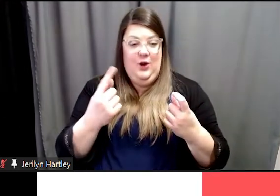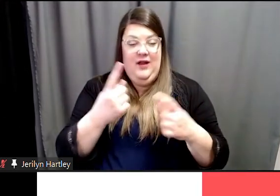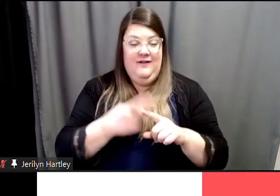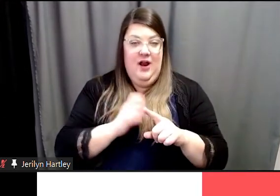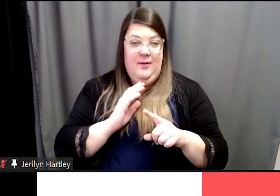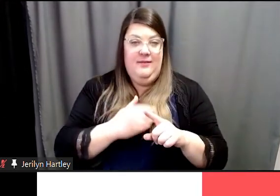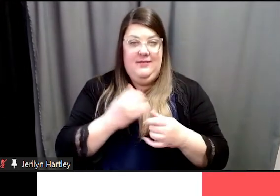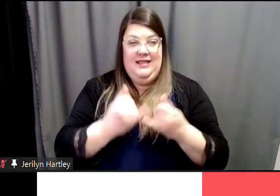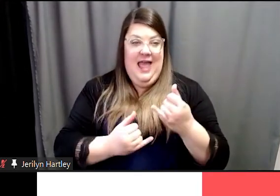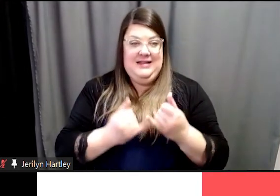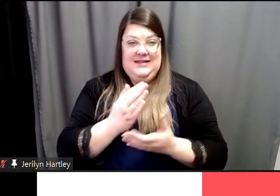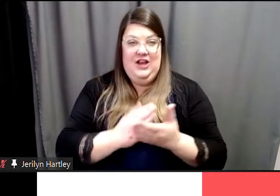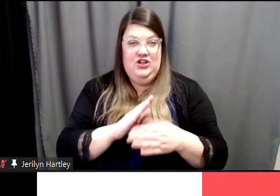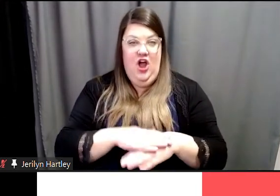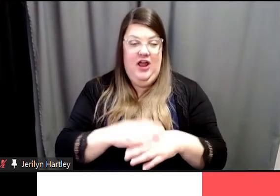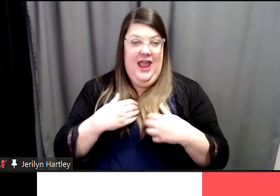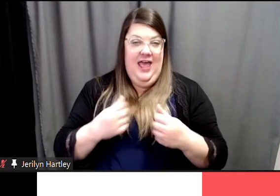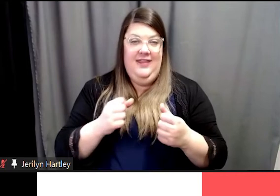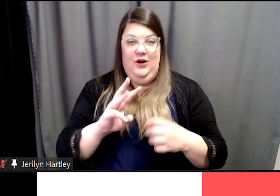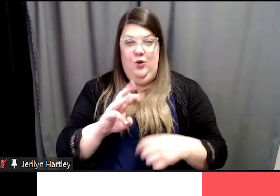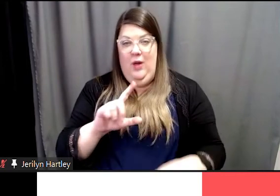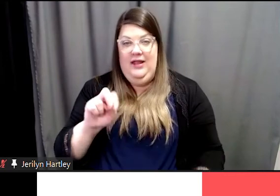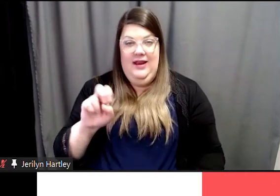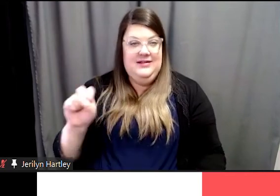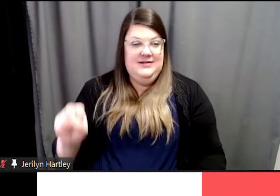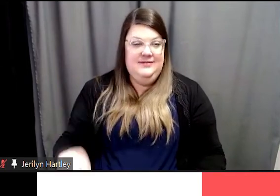from that last section on health and wellness.